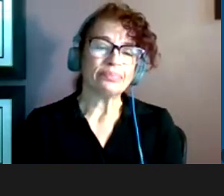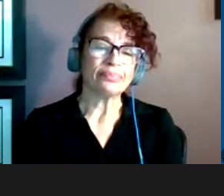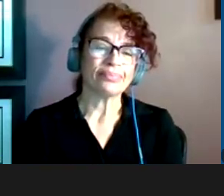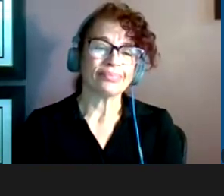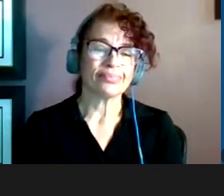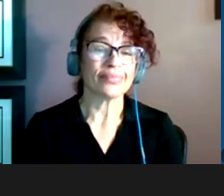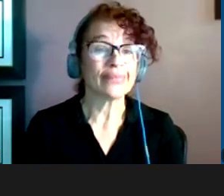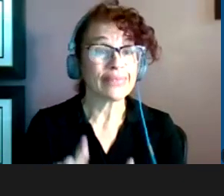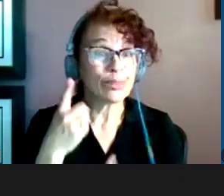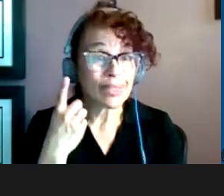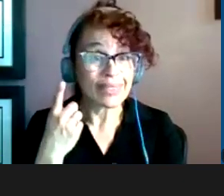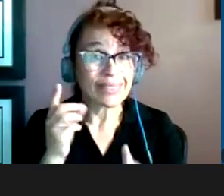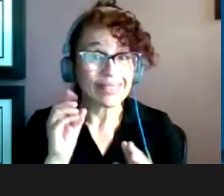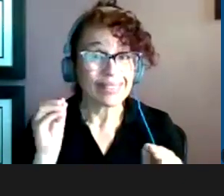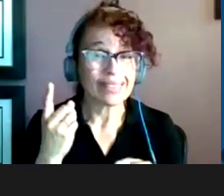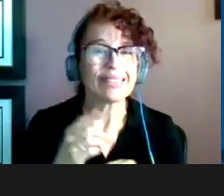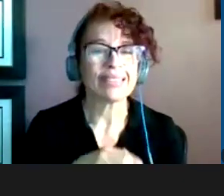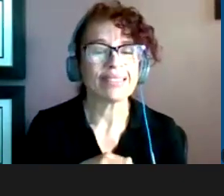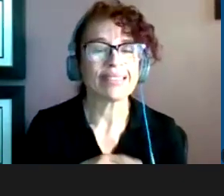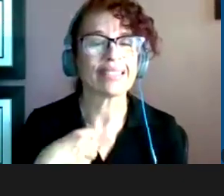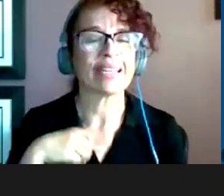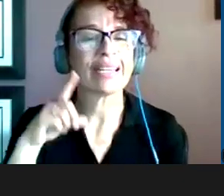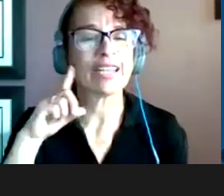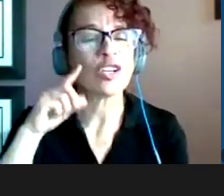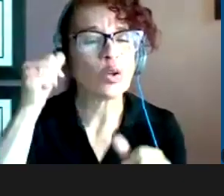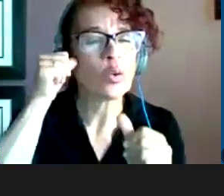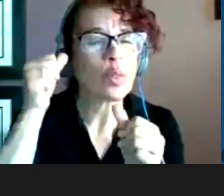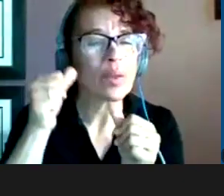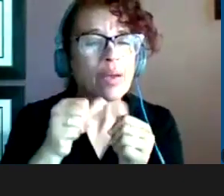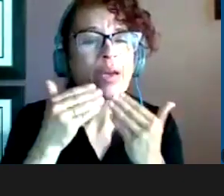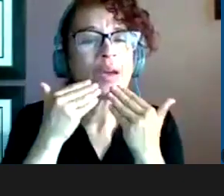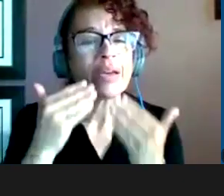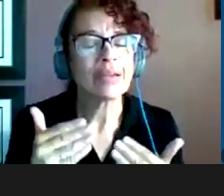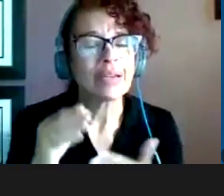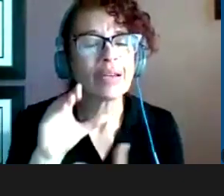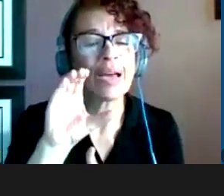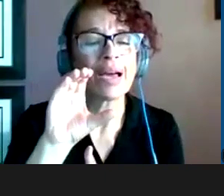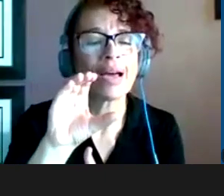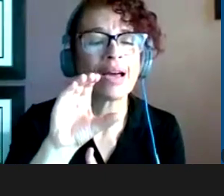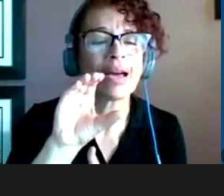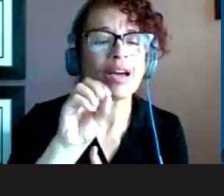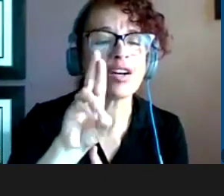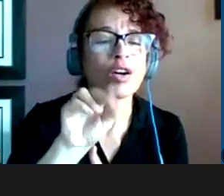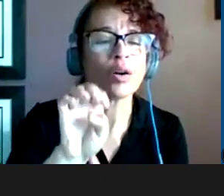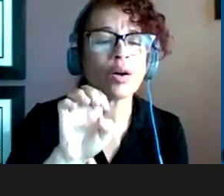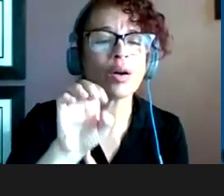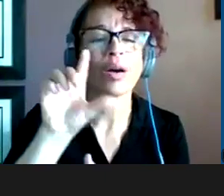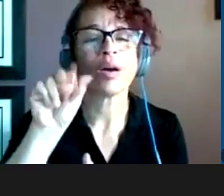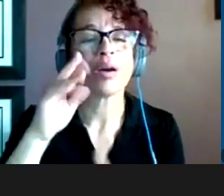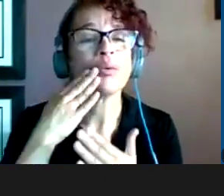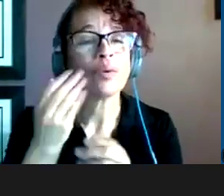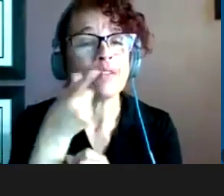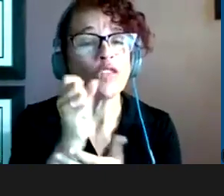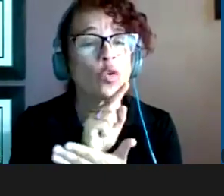Is there one? So yeah, so just as a reminder, thank you, Lauren and Corinne. This is a good time now for the next